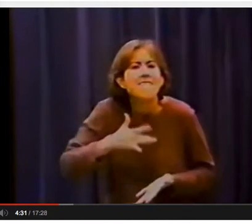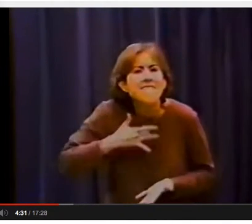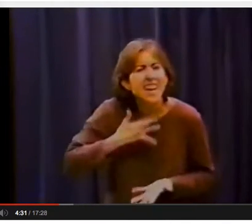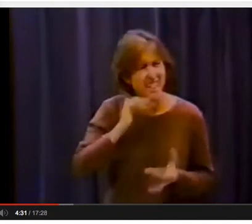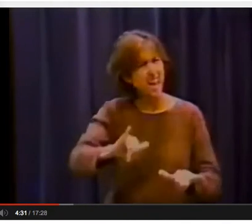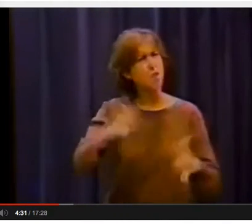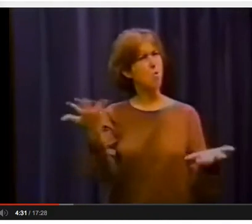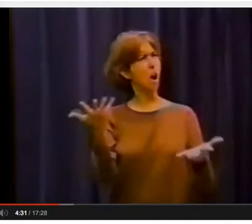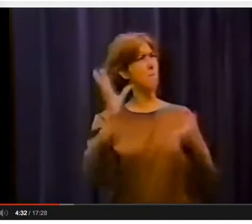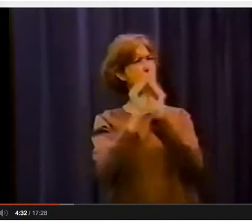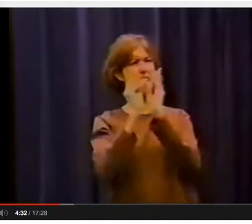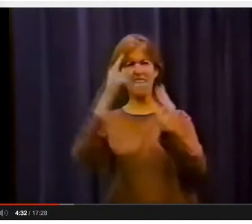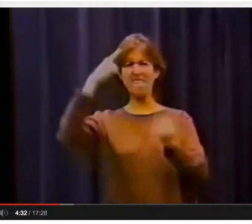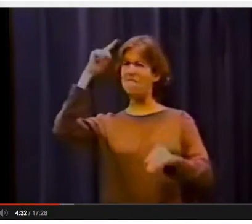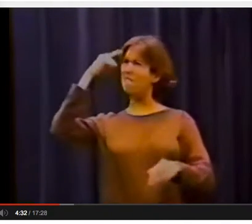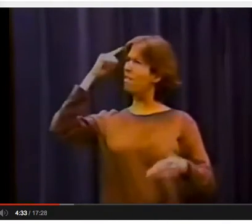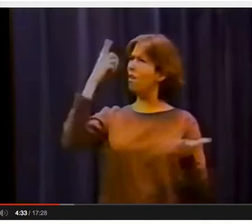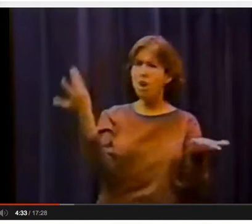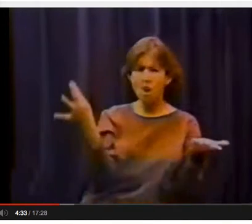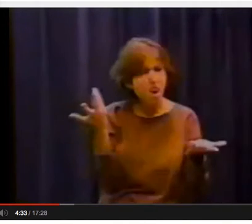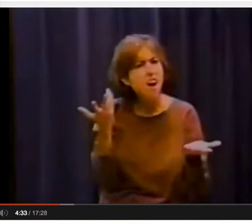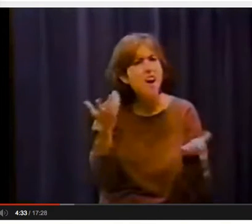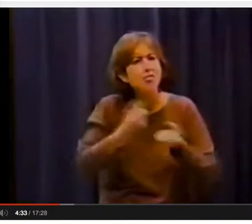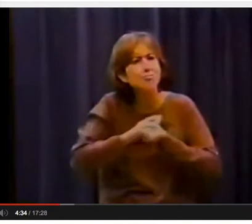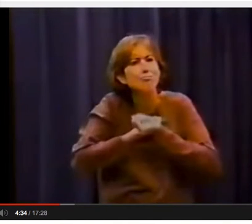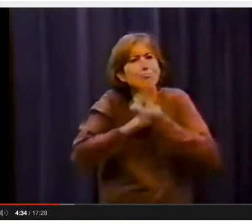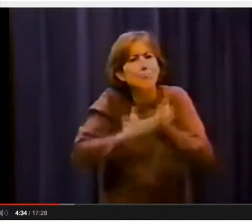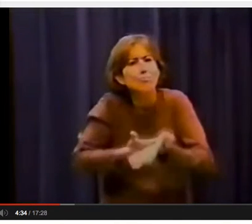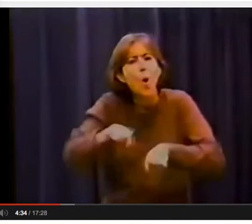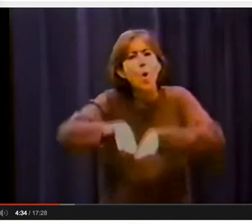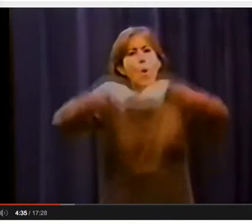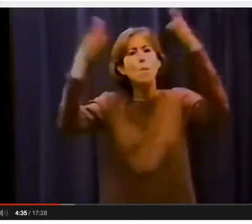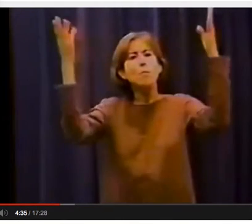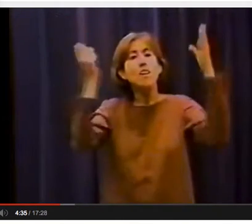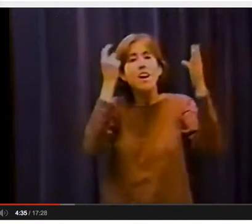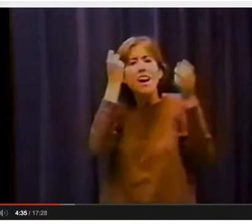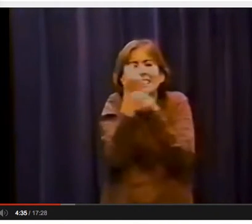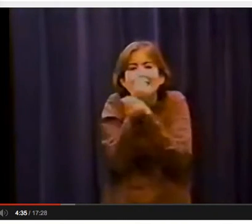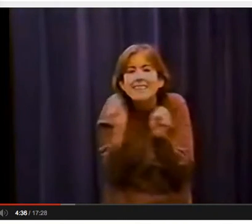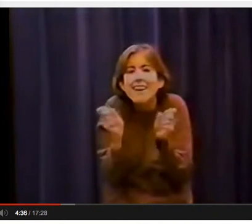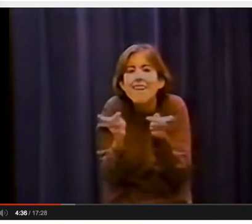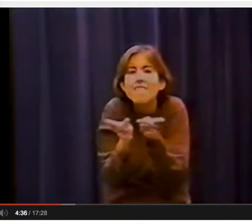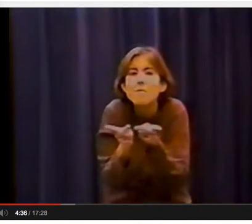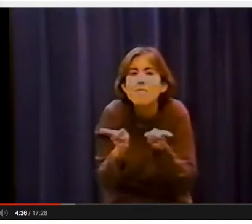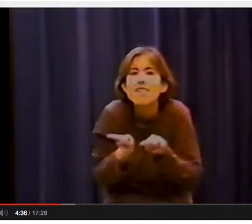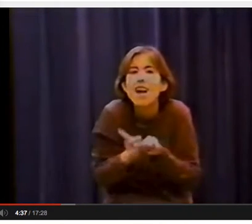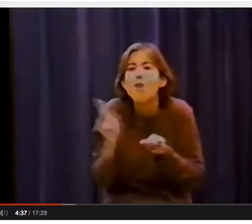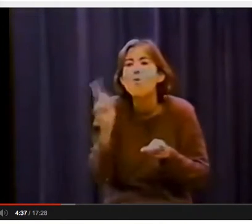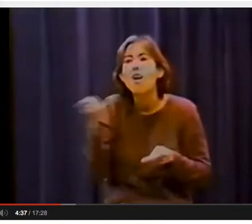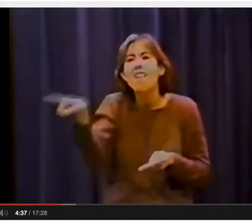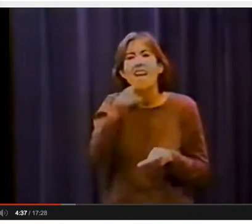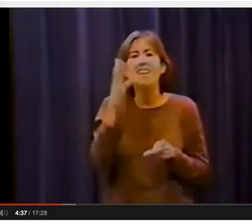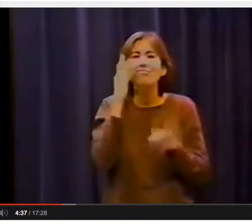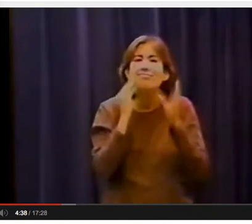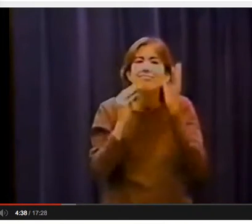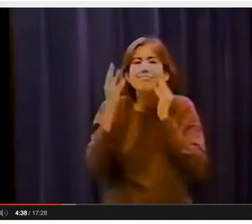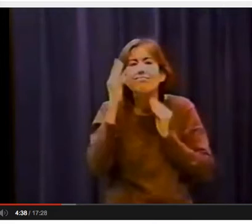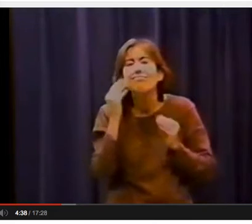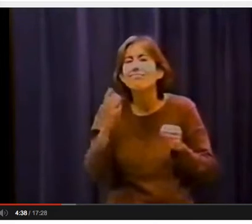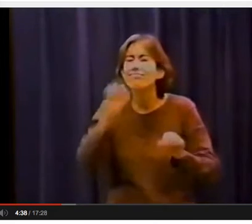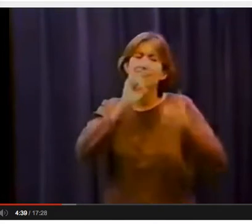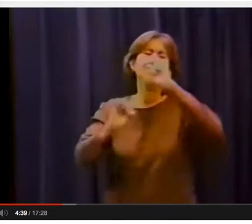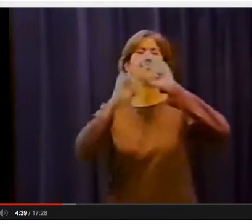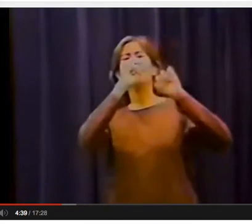In these meetings, if they have any problems or they need to vent about something, they can let it all out. That's what these meetings are for. This is a